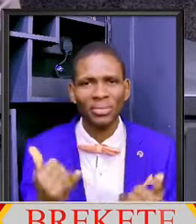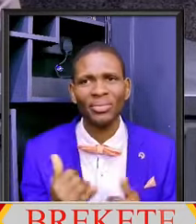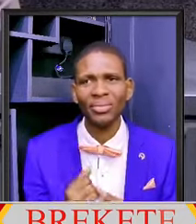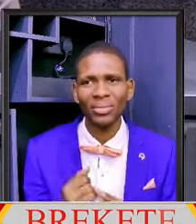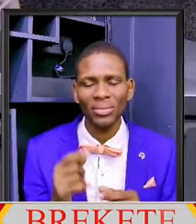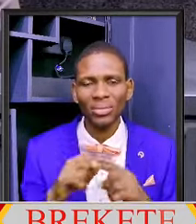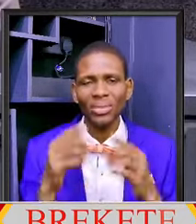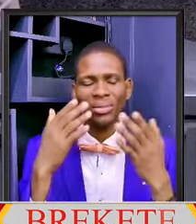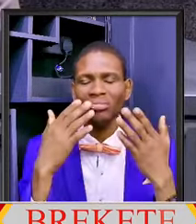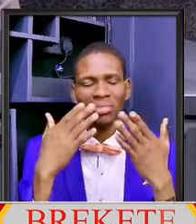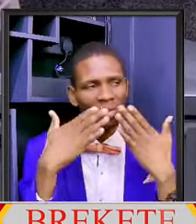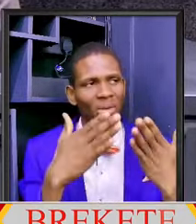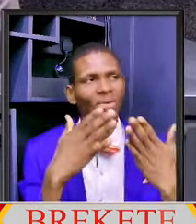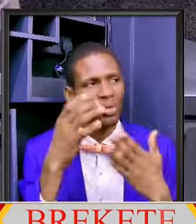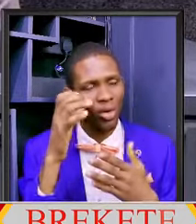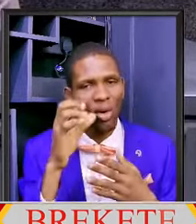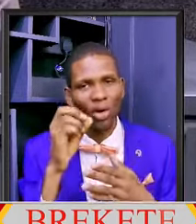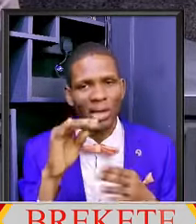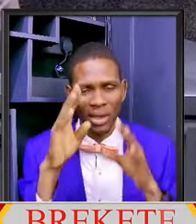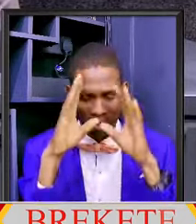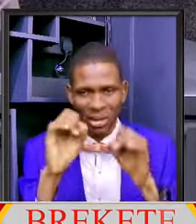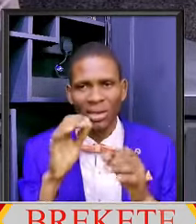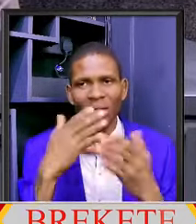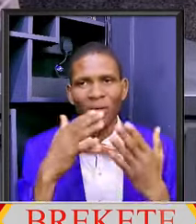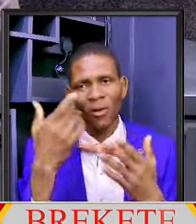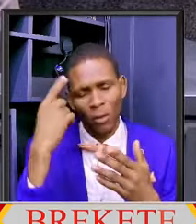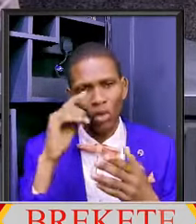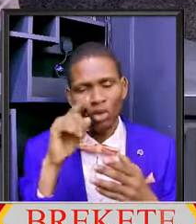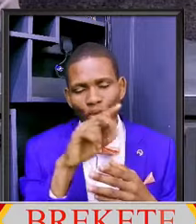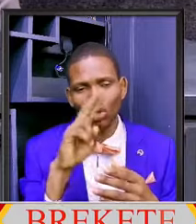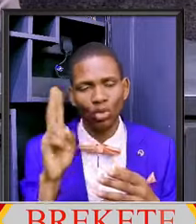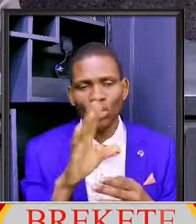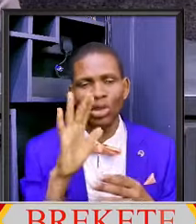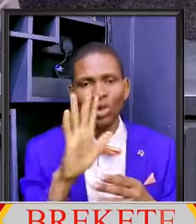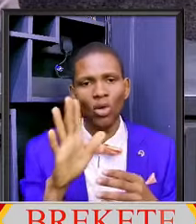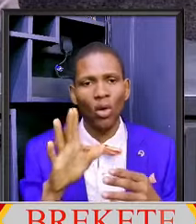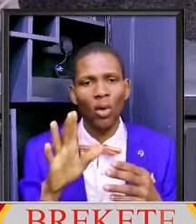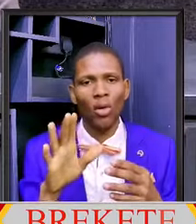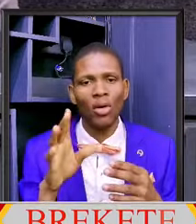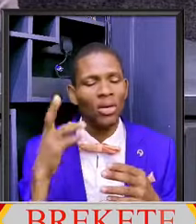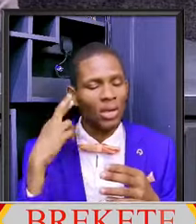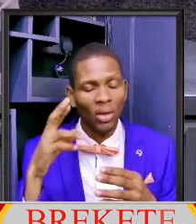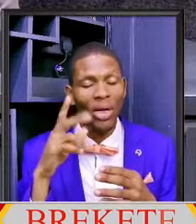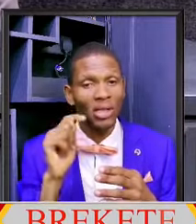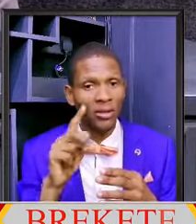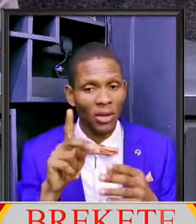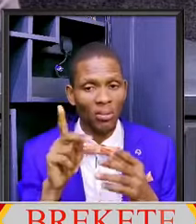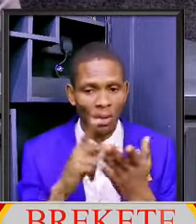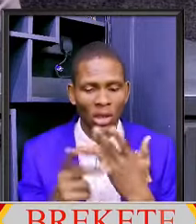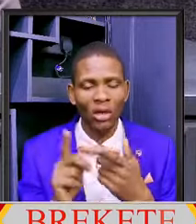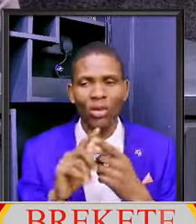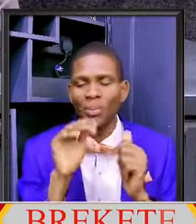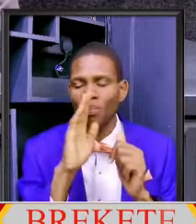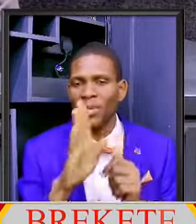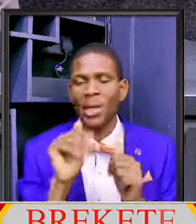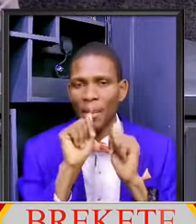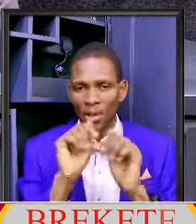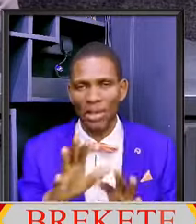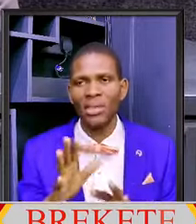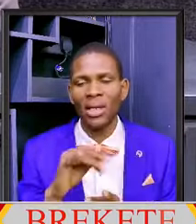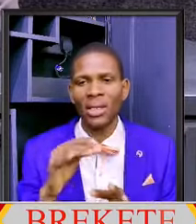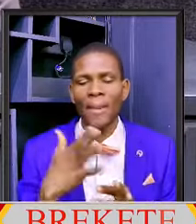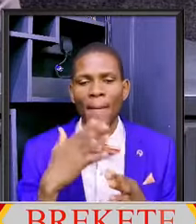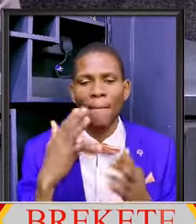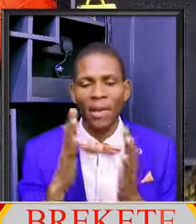Mm. Well, thank you, sir. Thank you, sir. Thank you for using your platform to be a blessing. Thank you, sir. And my prayer for you, like everybody